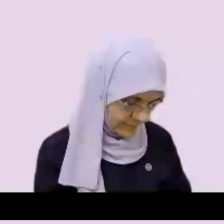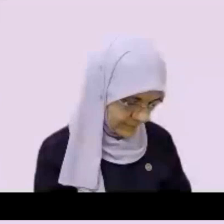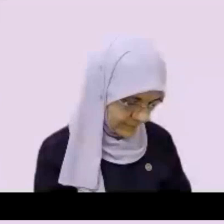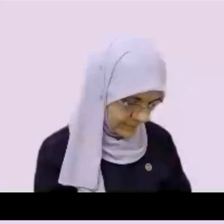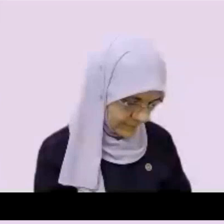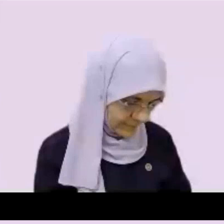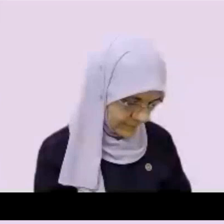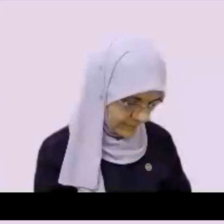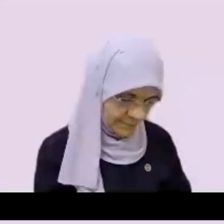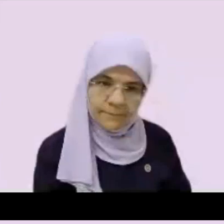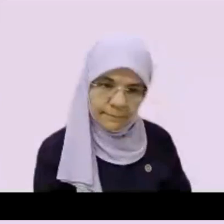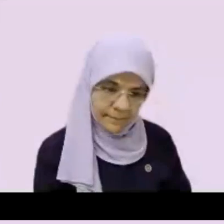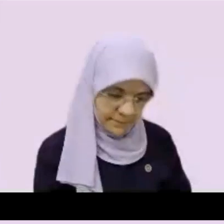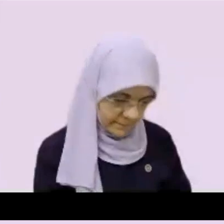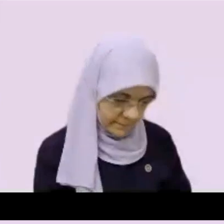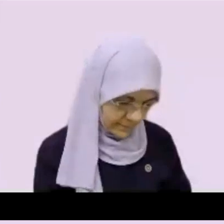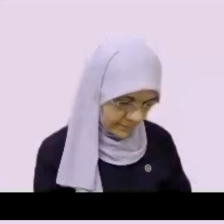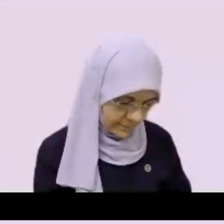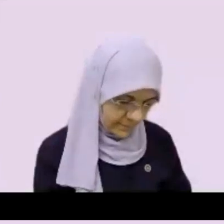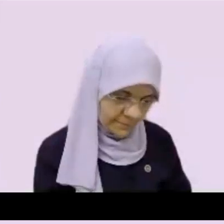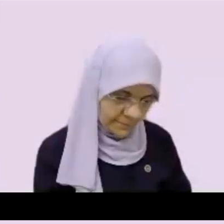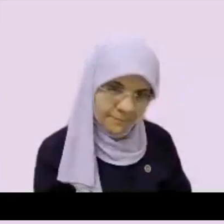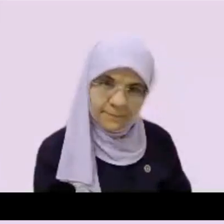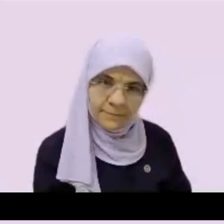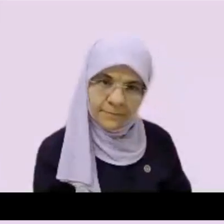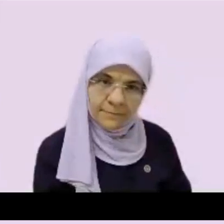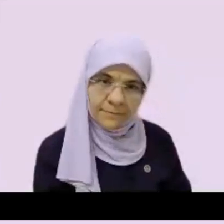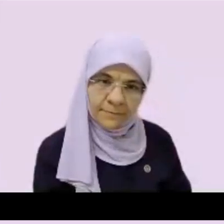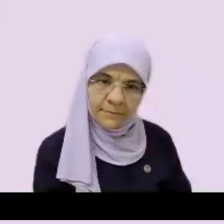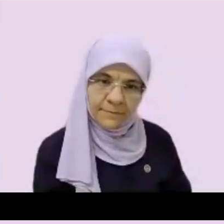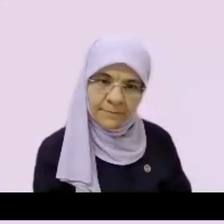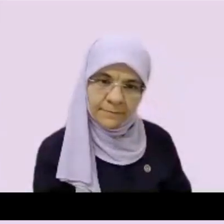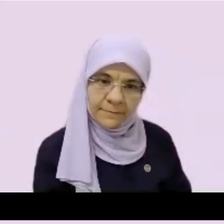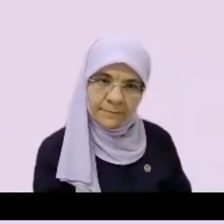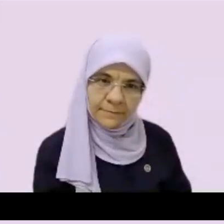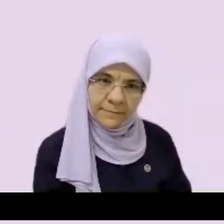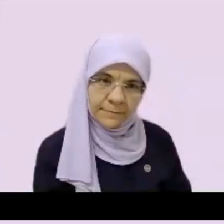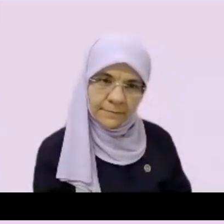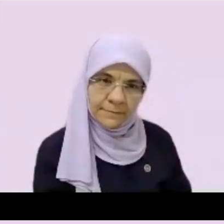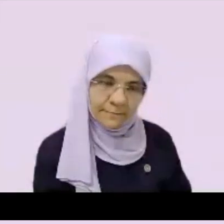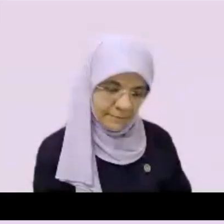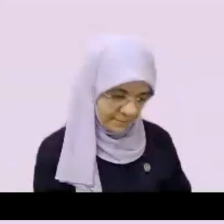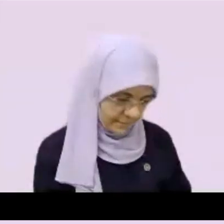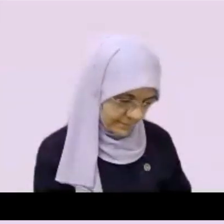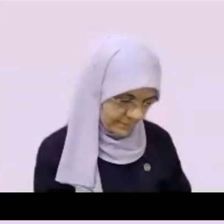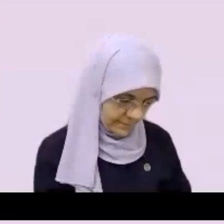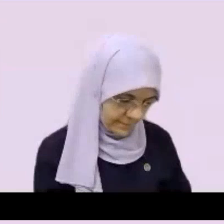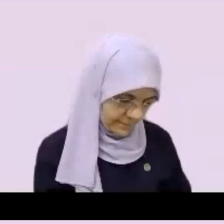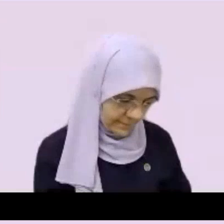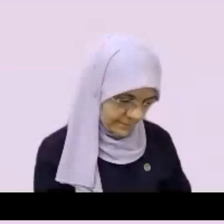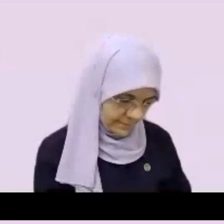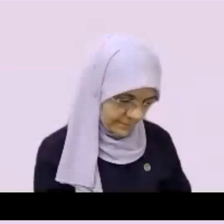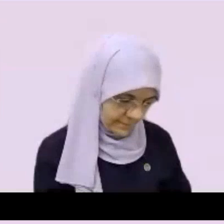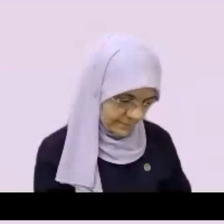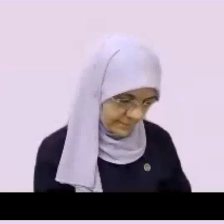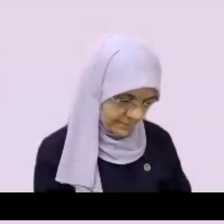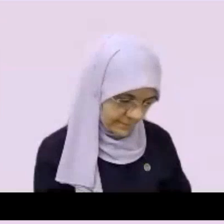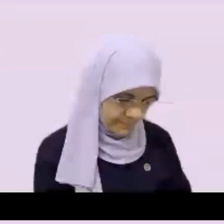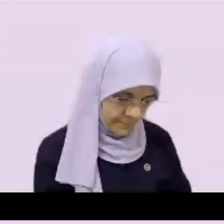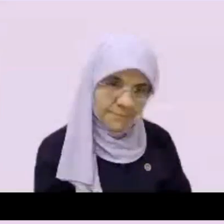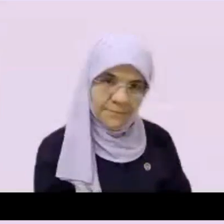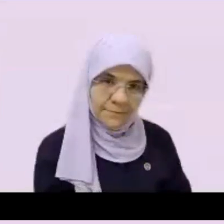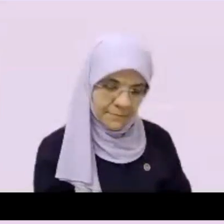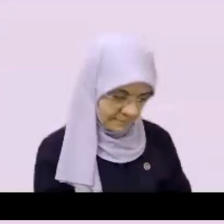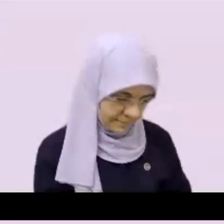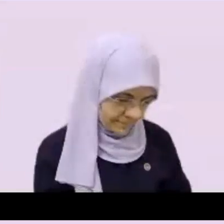about Eugenie, and I did notice that you were awarded, in fact, a double master's degree in theoretical physics as